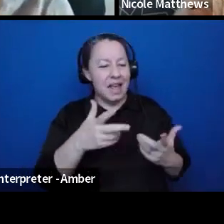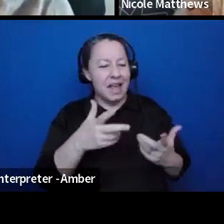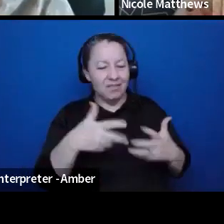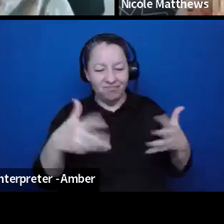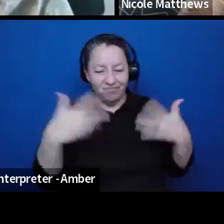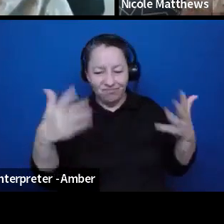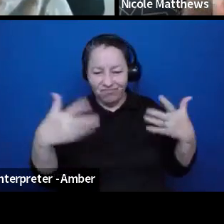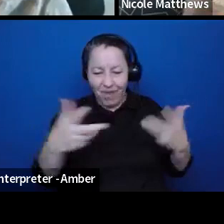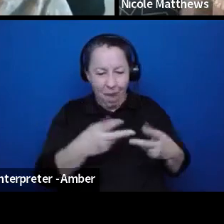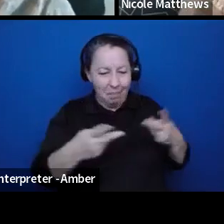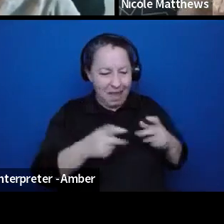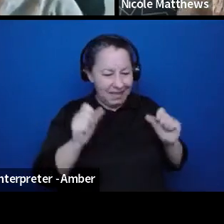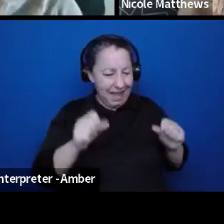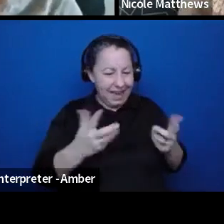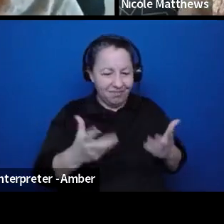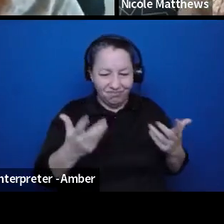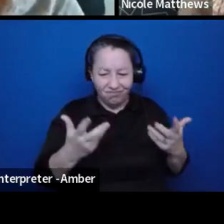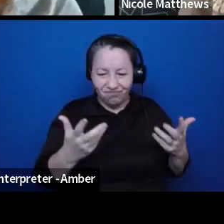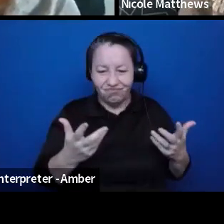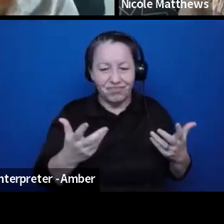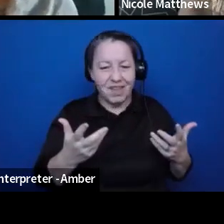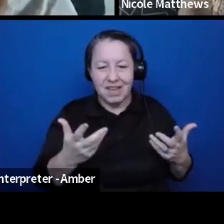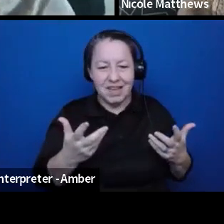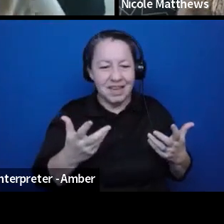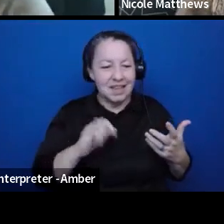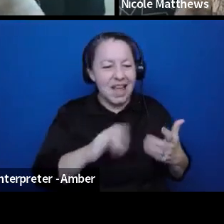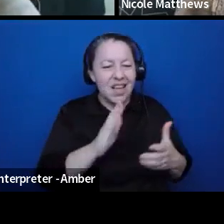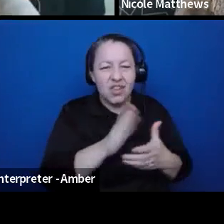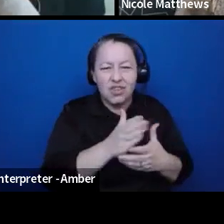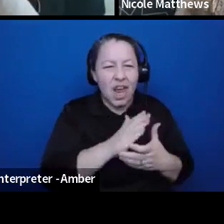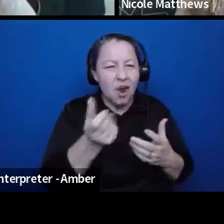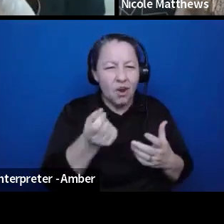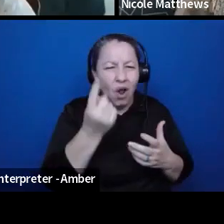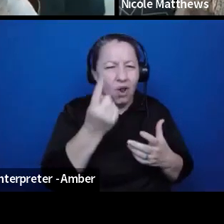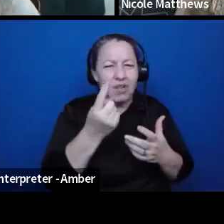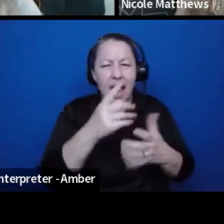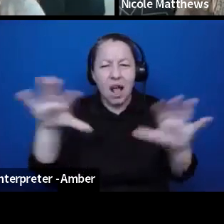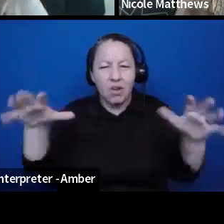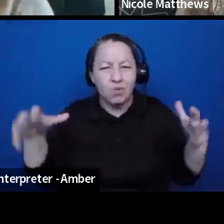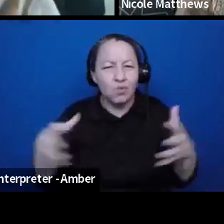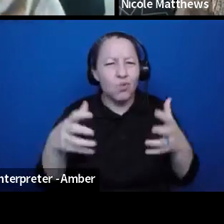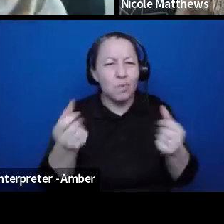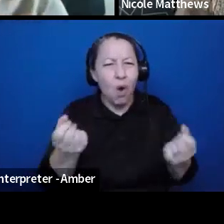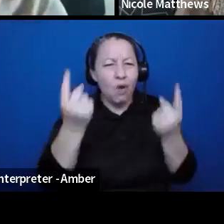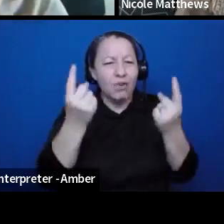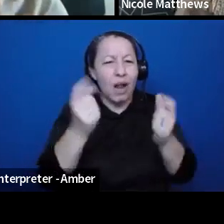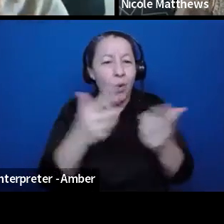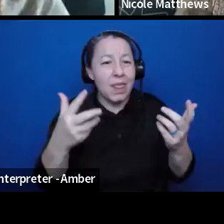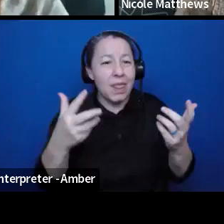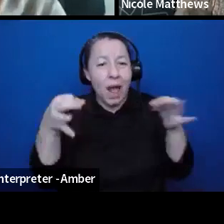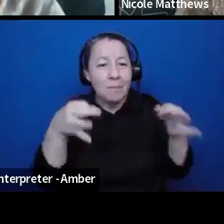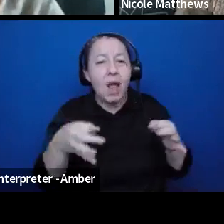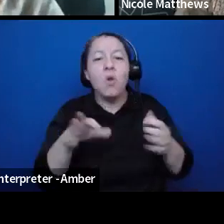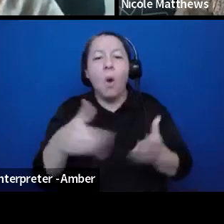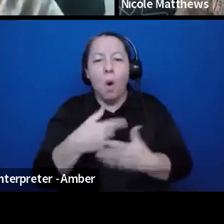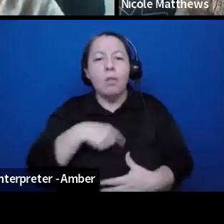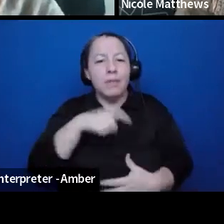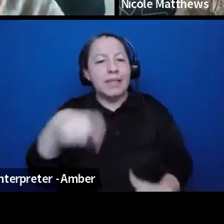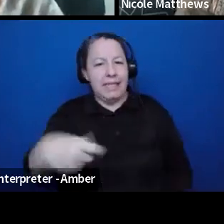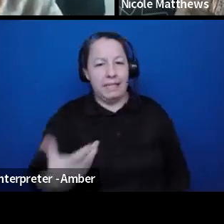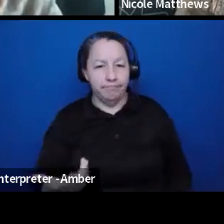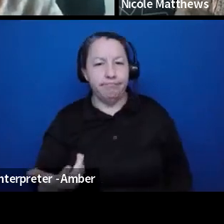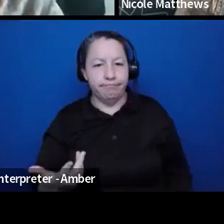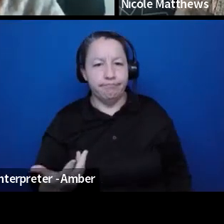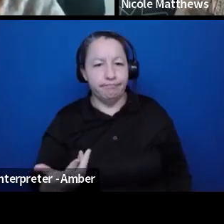I don't know, that shared understanding without explanation. Like we all need that. What does it look like to find